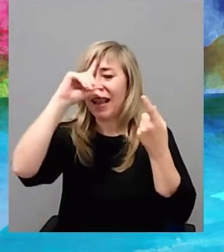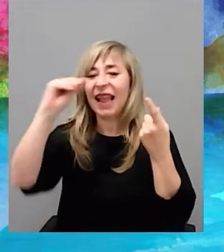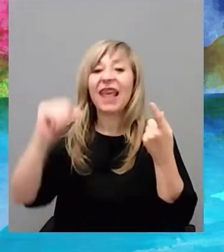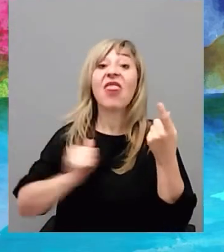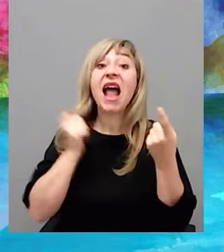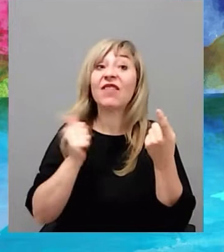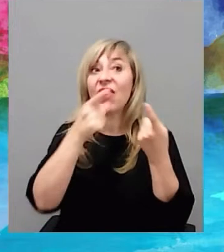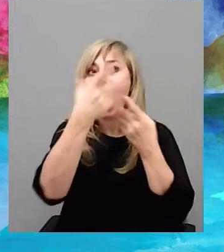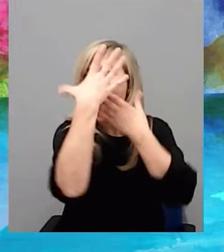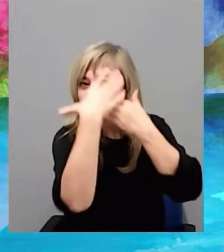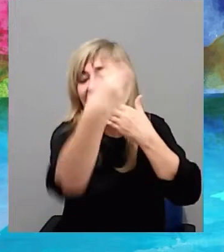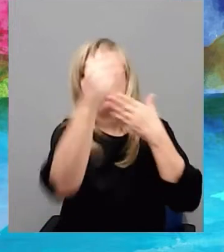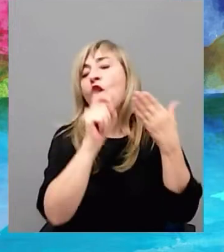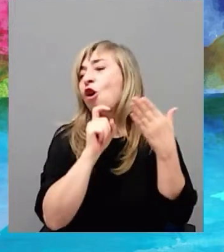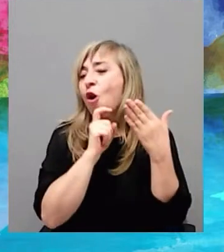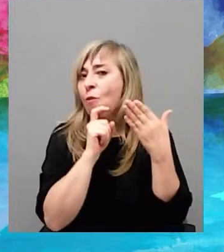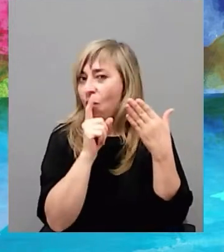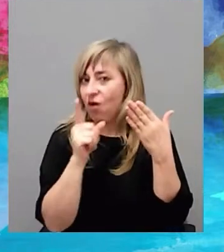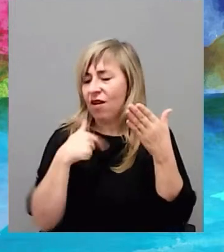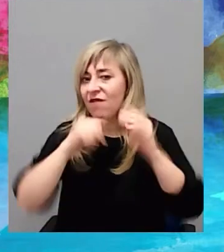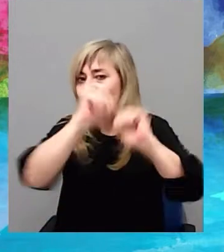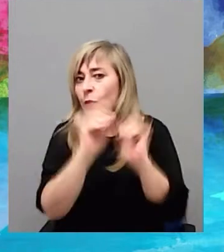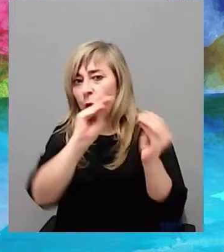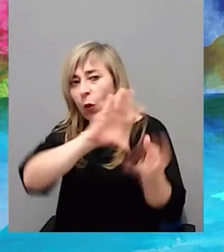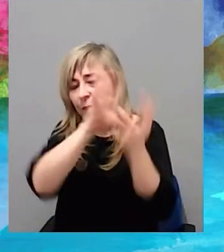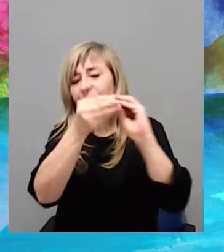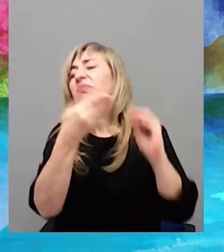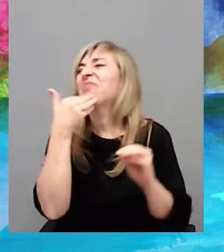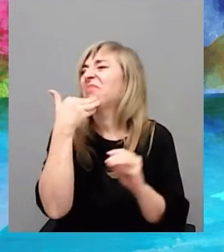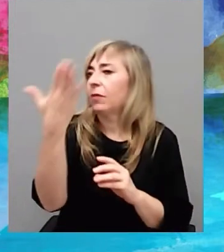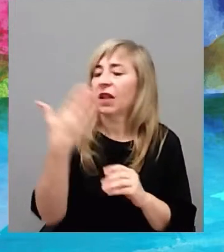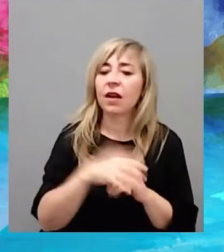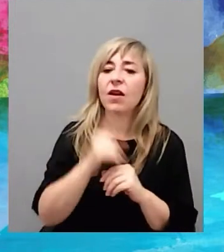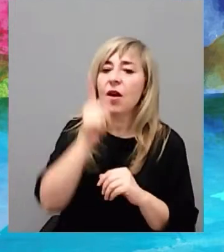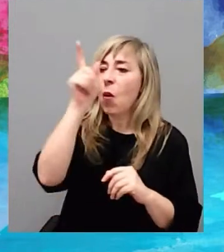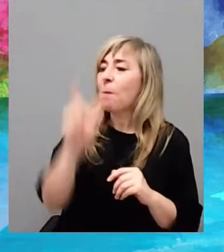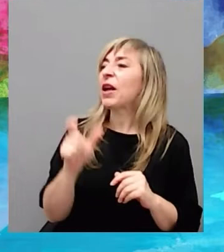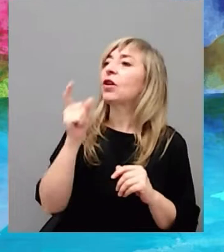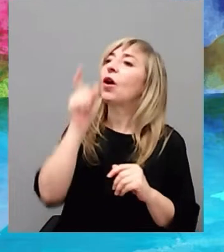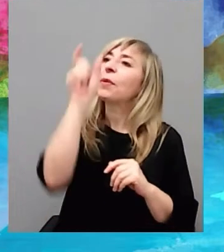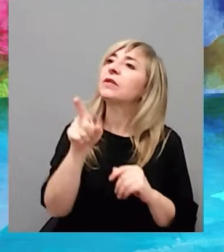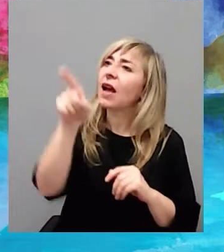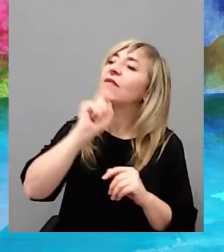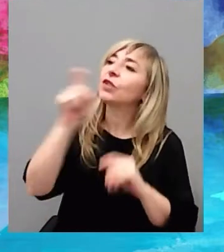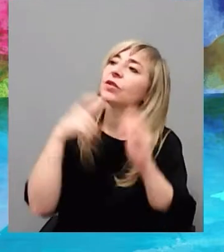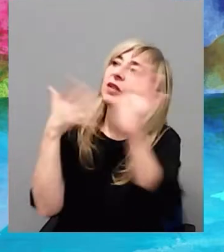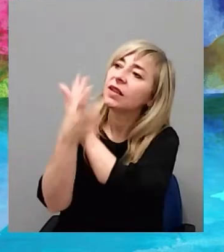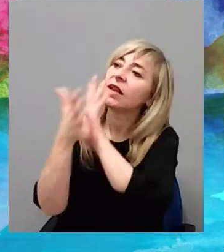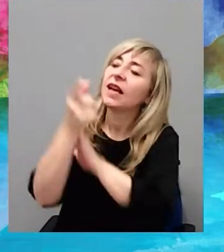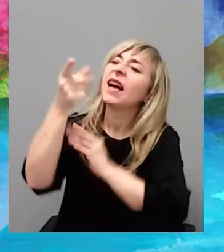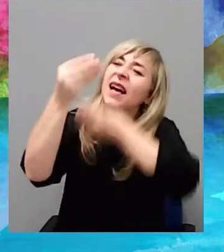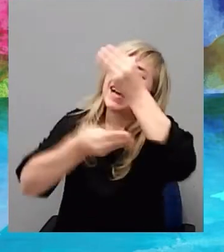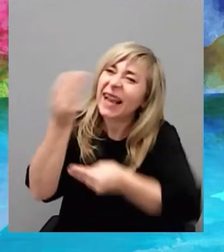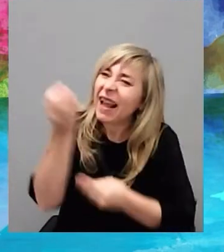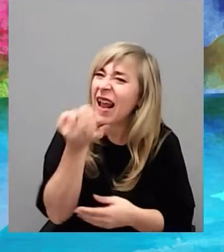artificial intelligence can understand it. This is similar to what happens when a person understands of what is happening or what they